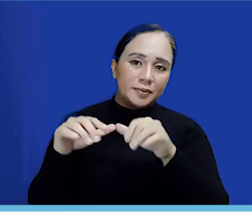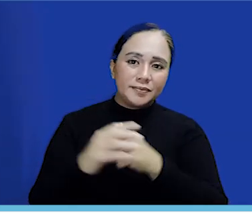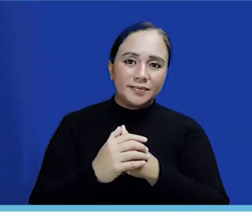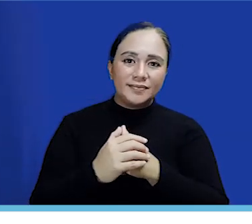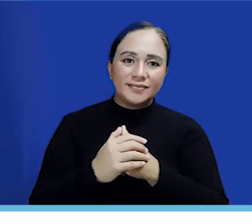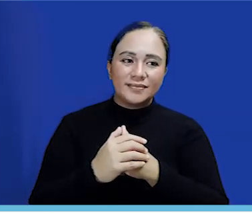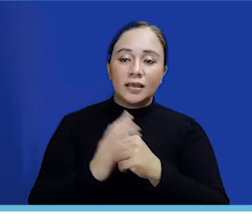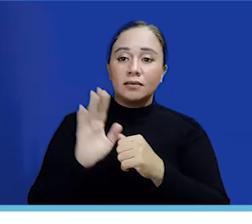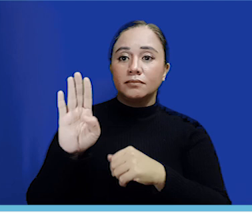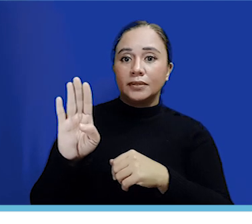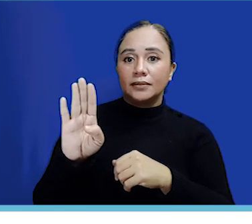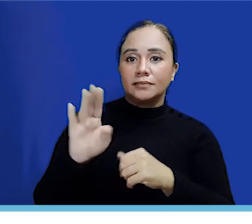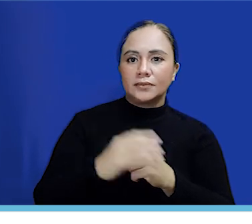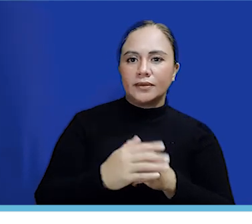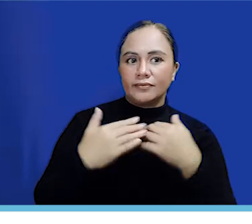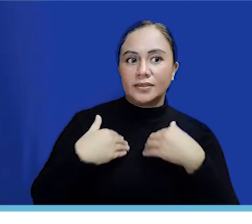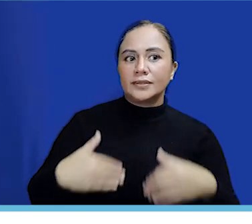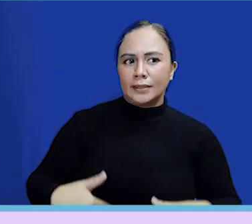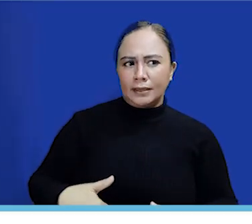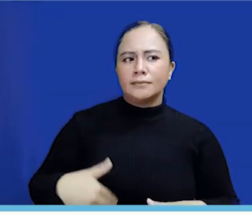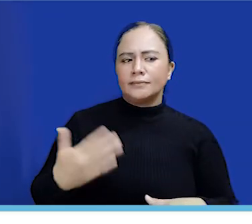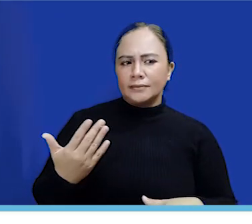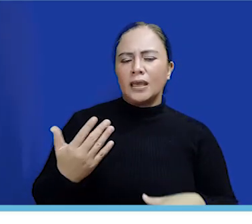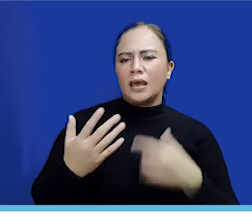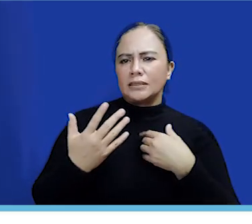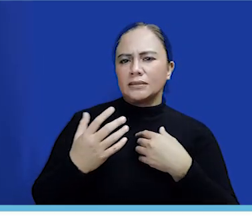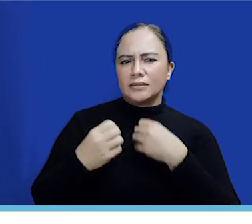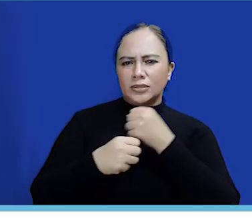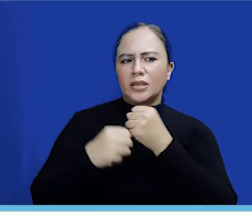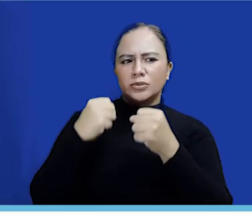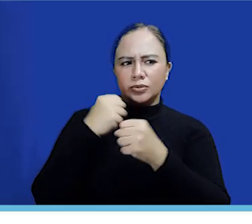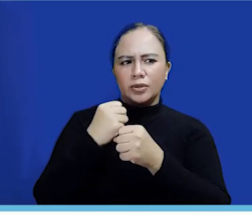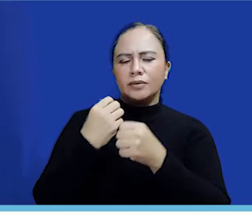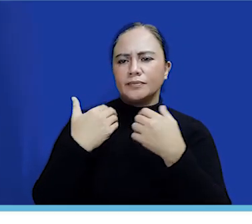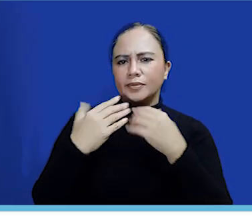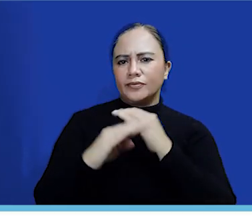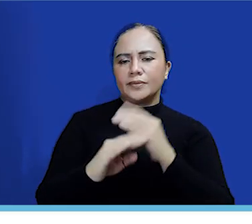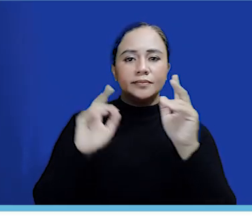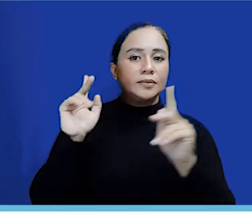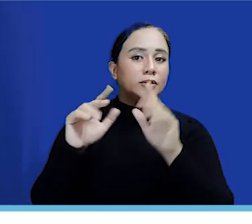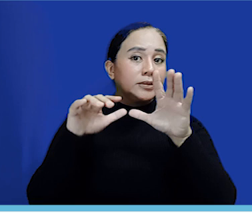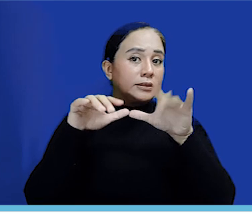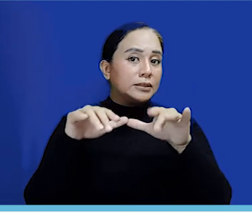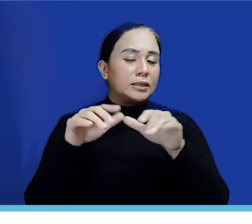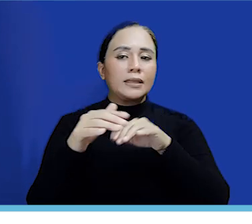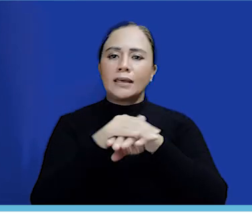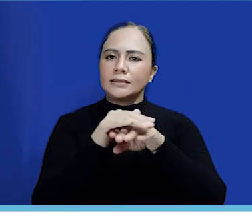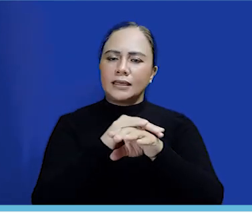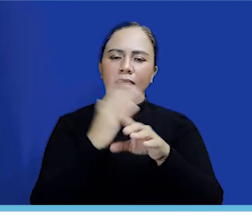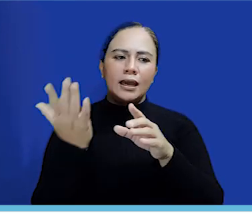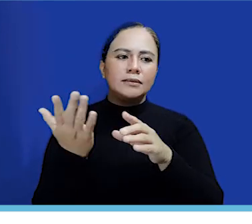disabilities. B. Physical. Structural obstacles prevent people with disabilities